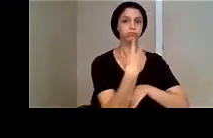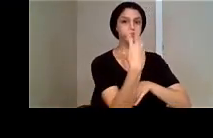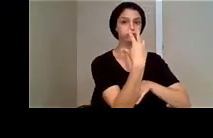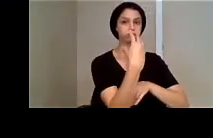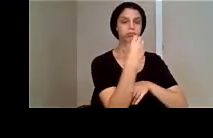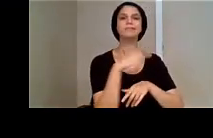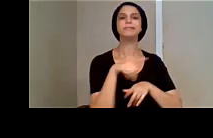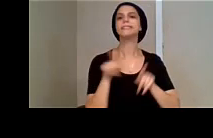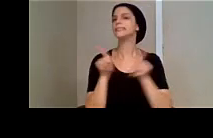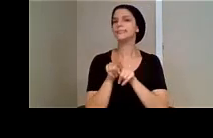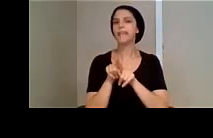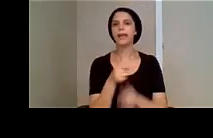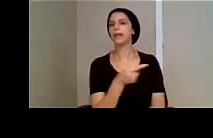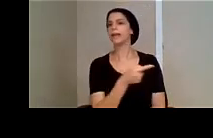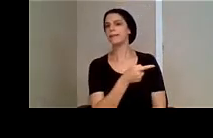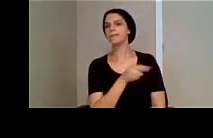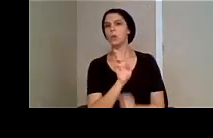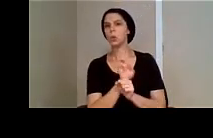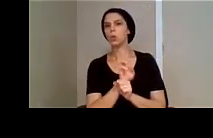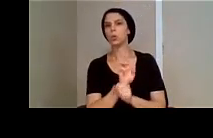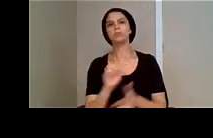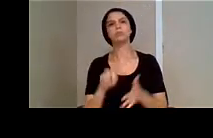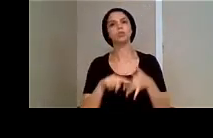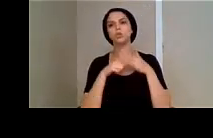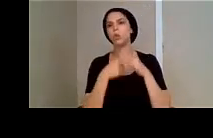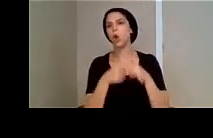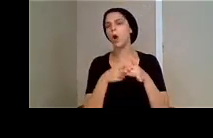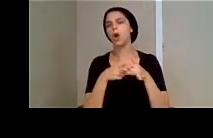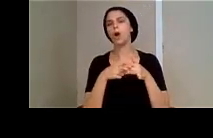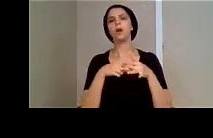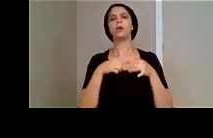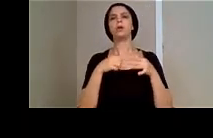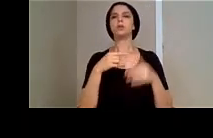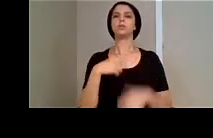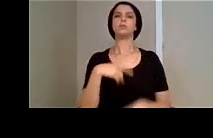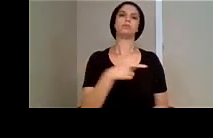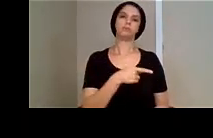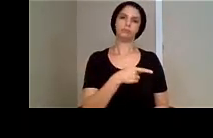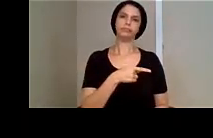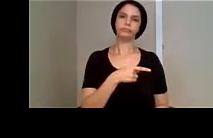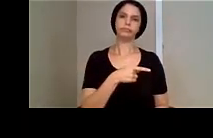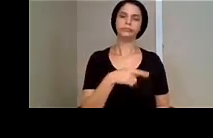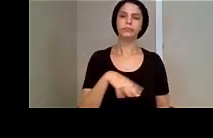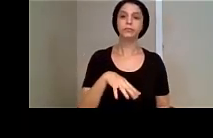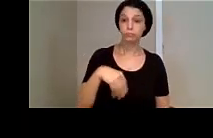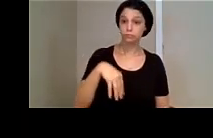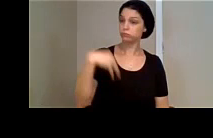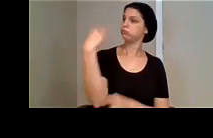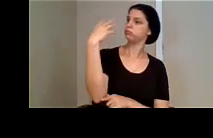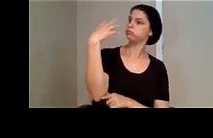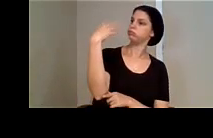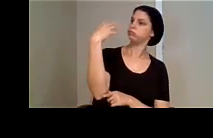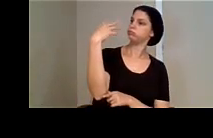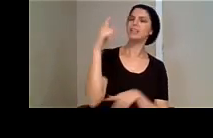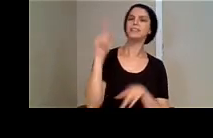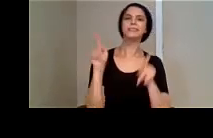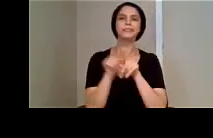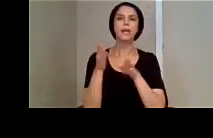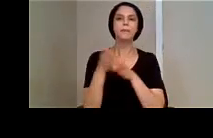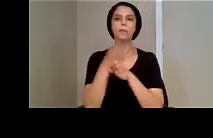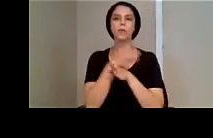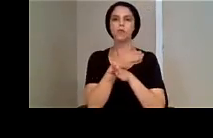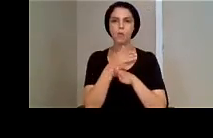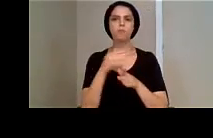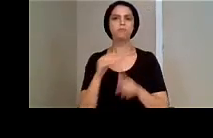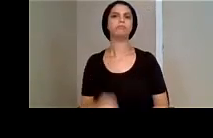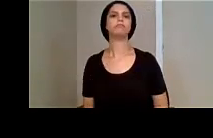same recording. So I can say start the recording and it would record myself. Again, very similar fashion that I can say